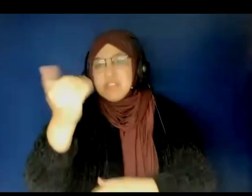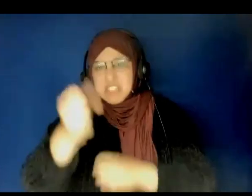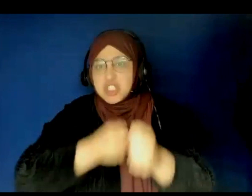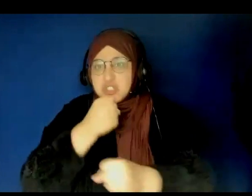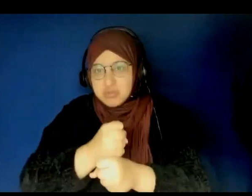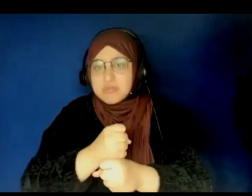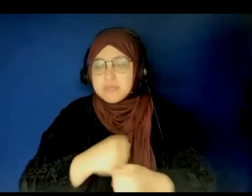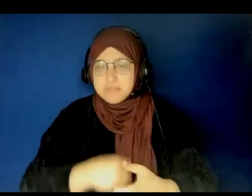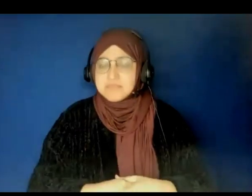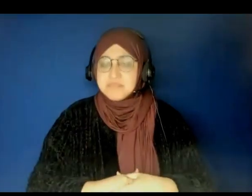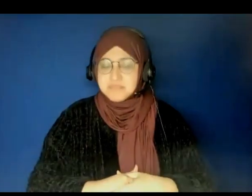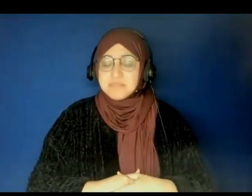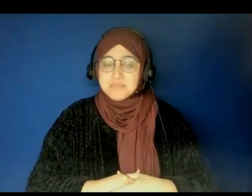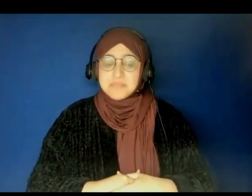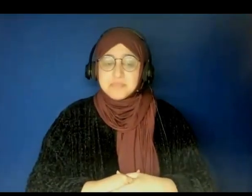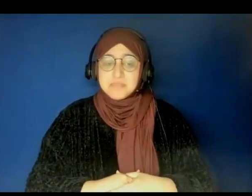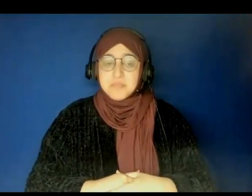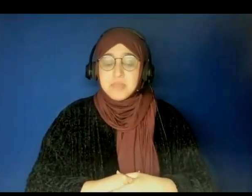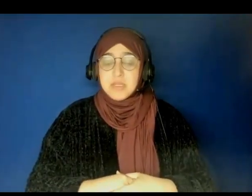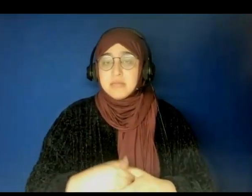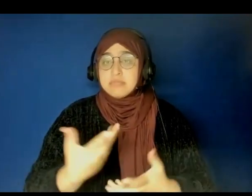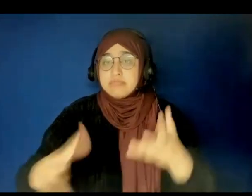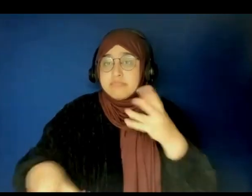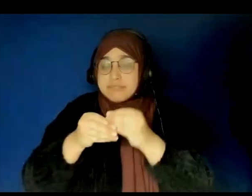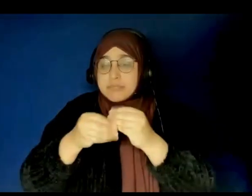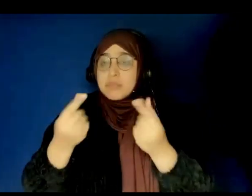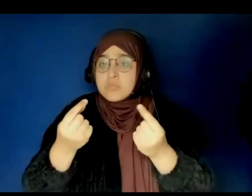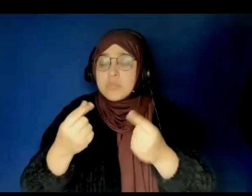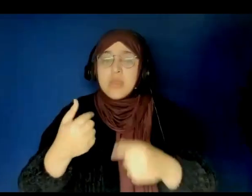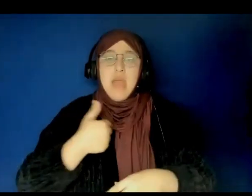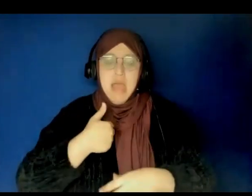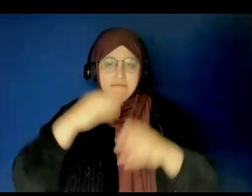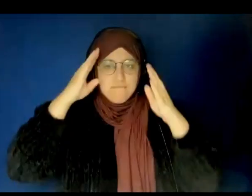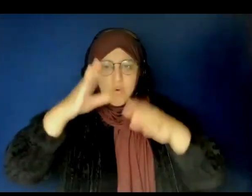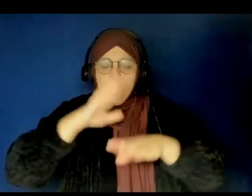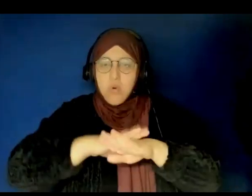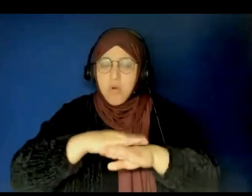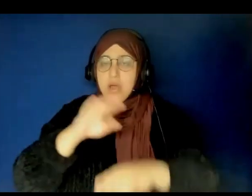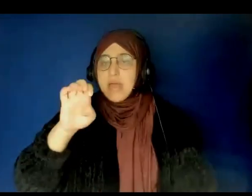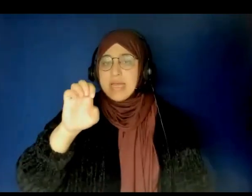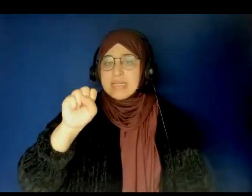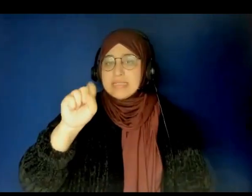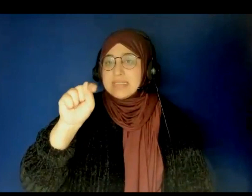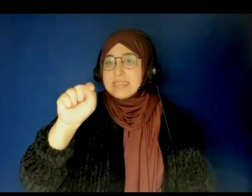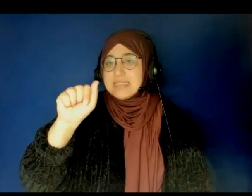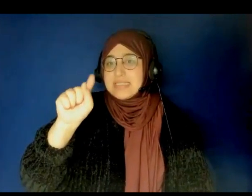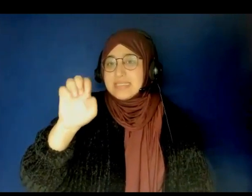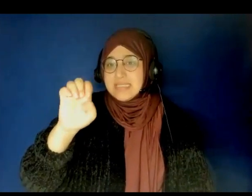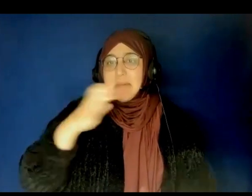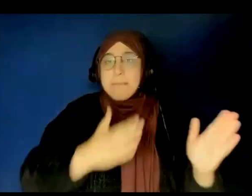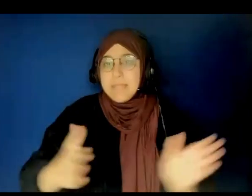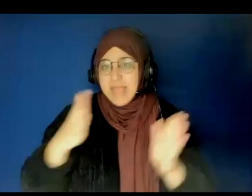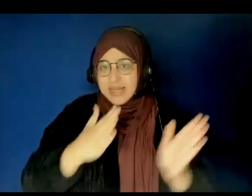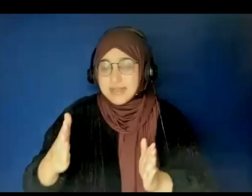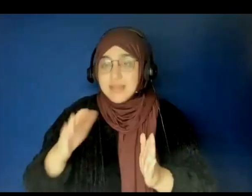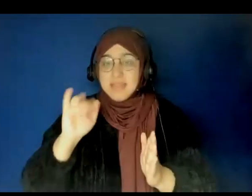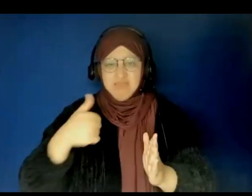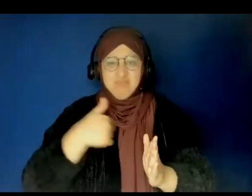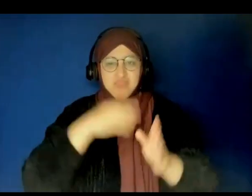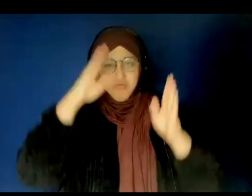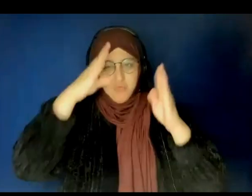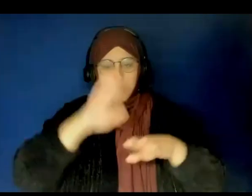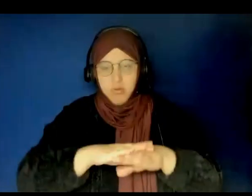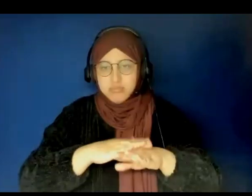Additionally, I focus on estate planning, which is what we'll talk about today. And that includes everything from having a